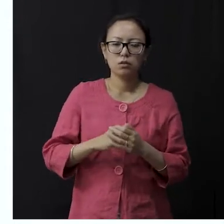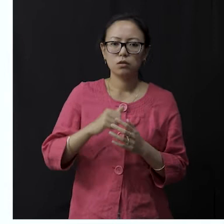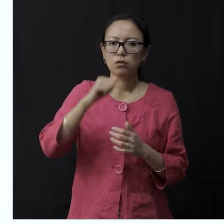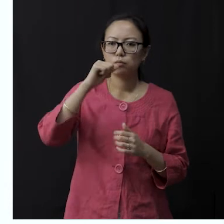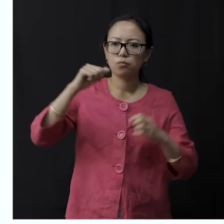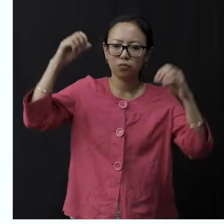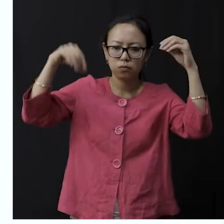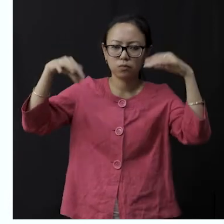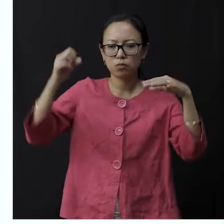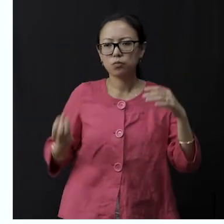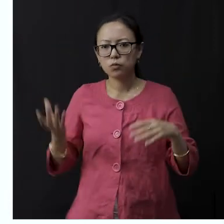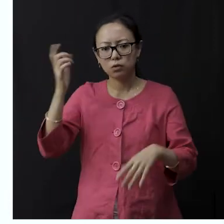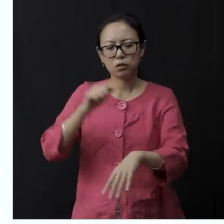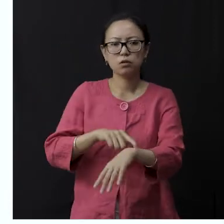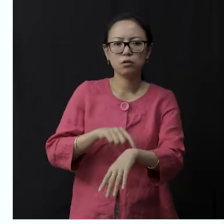in the morning.